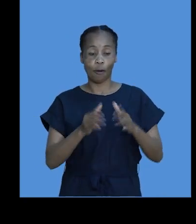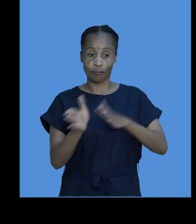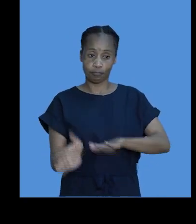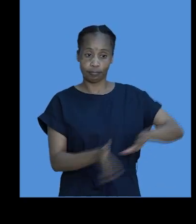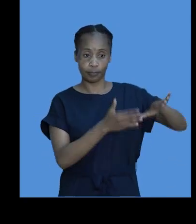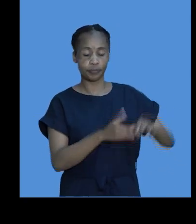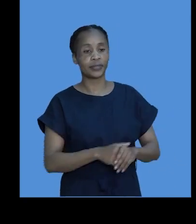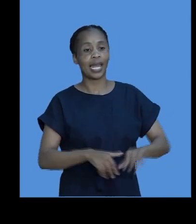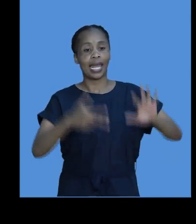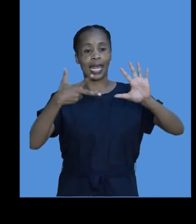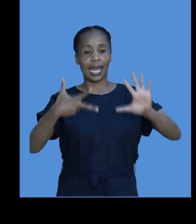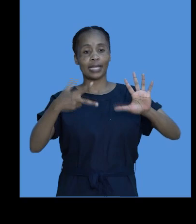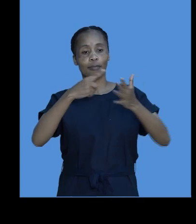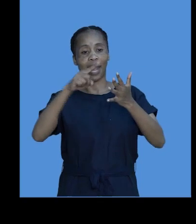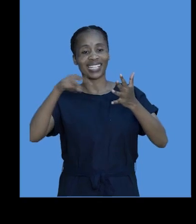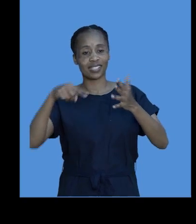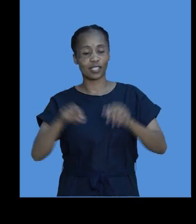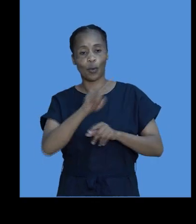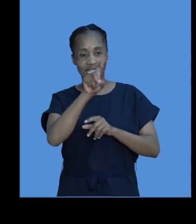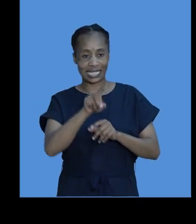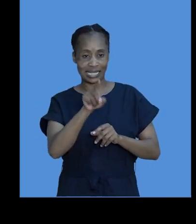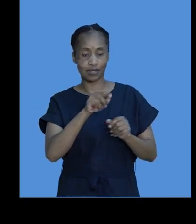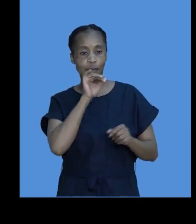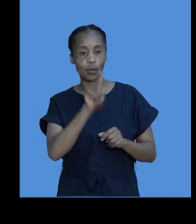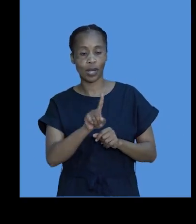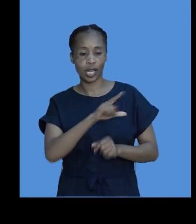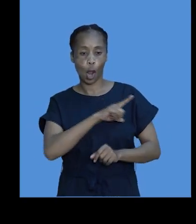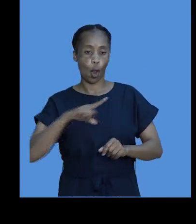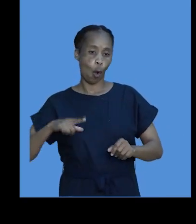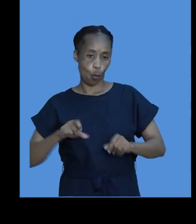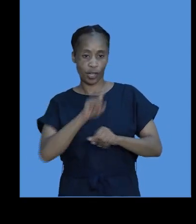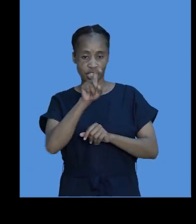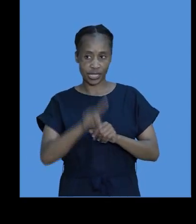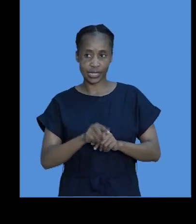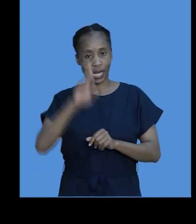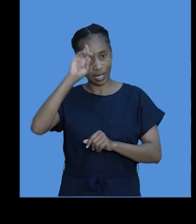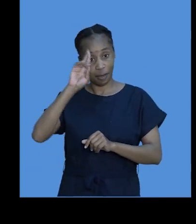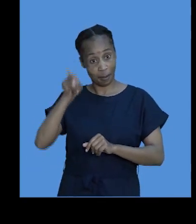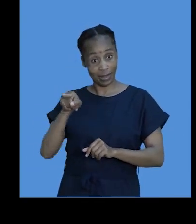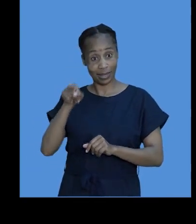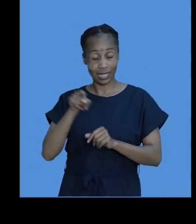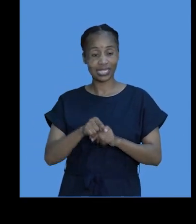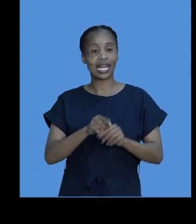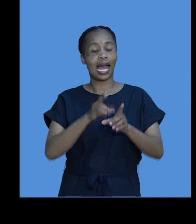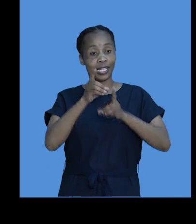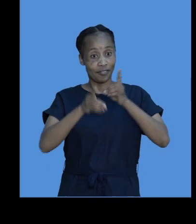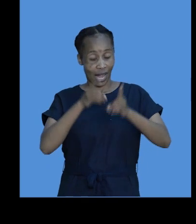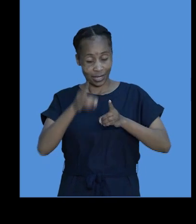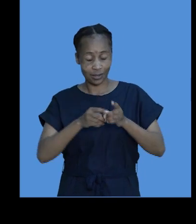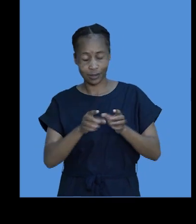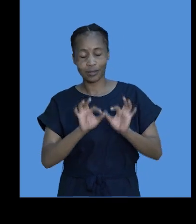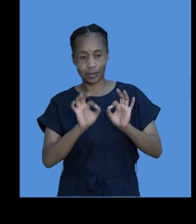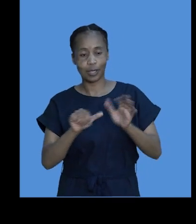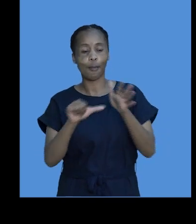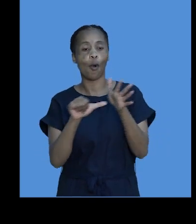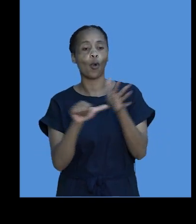exam there, right? Let's go to our longer questions, the 8-mark questions there, right? These are very important. Remember, boys and girls, these